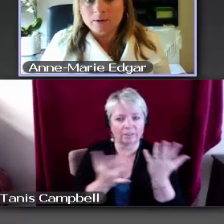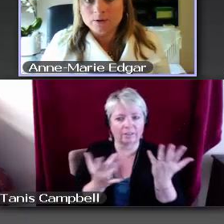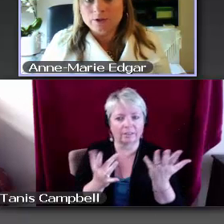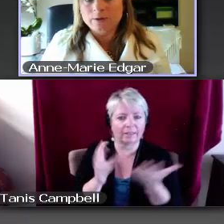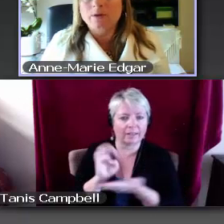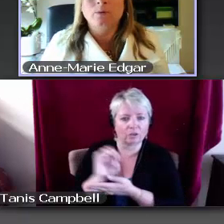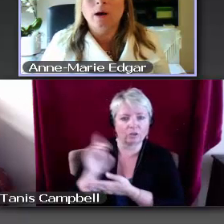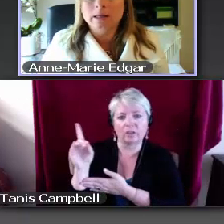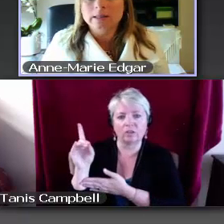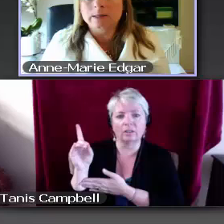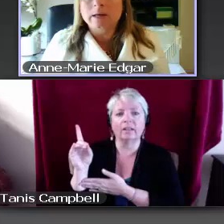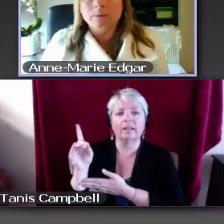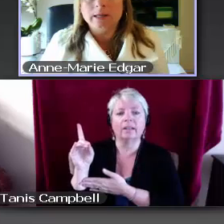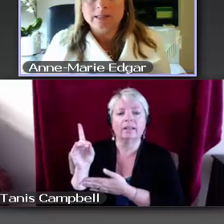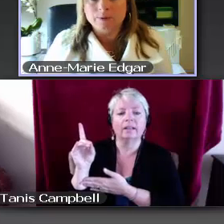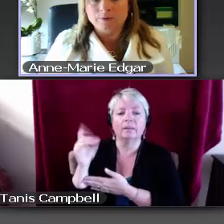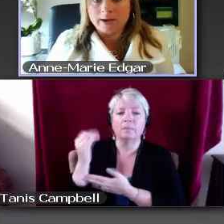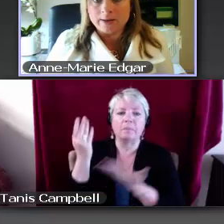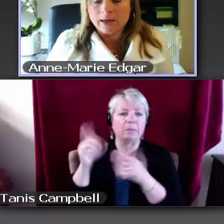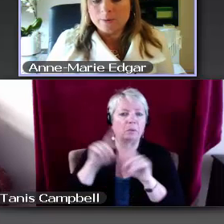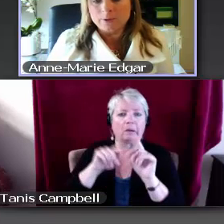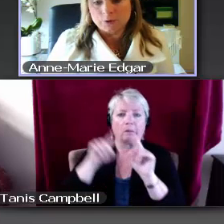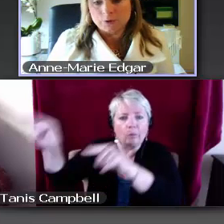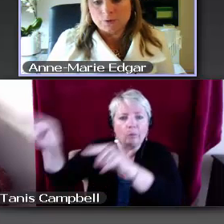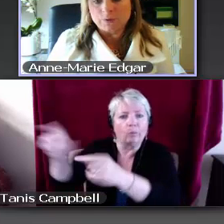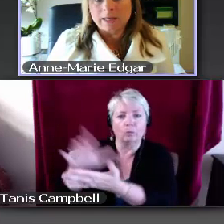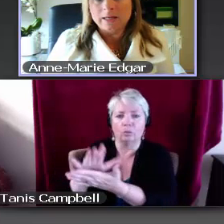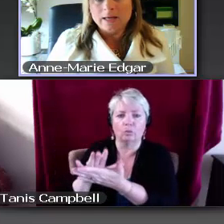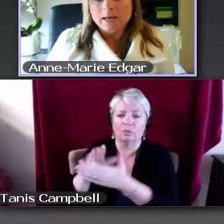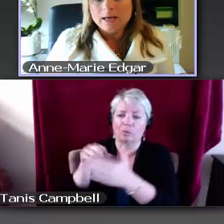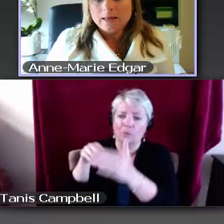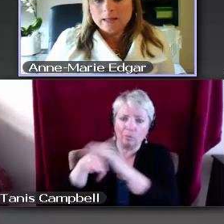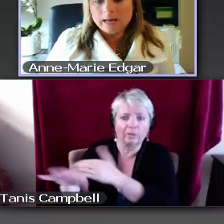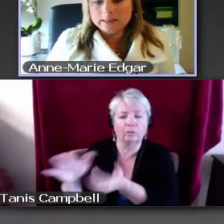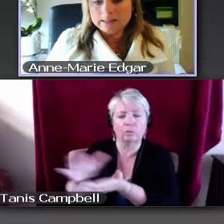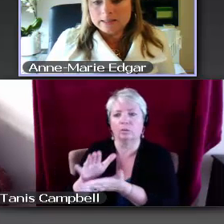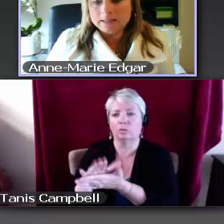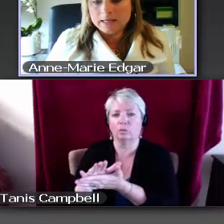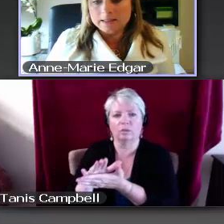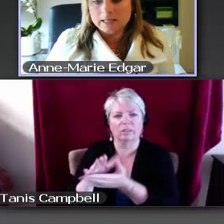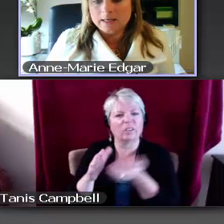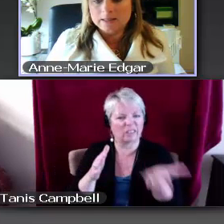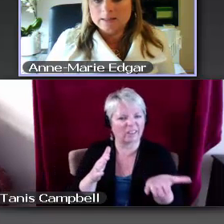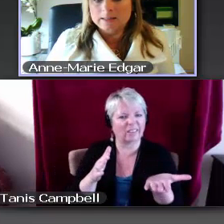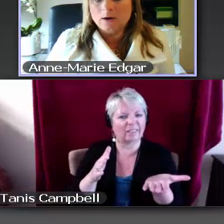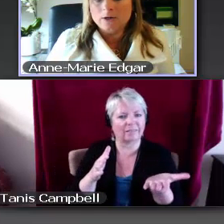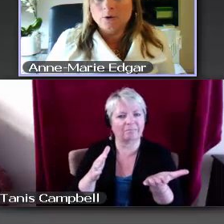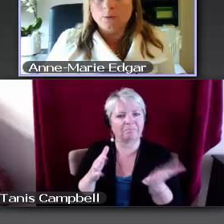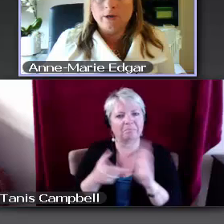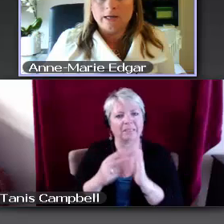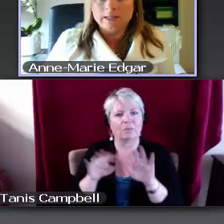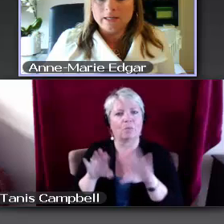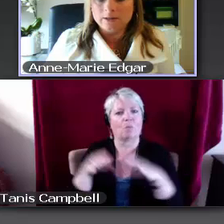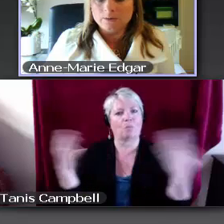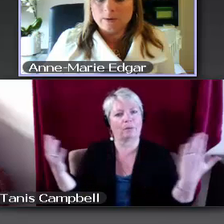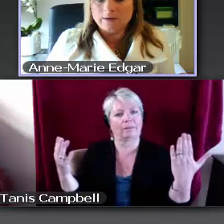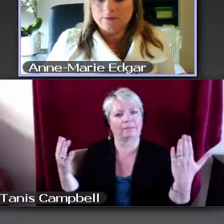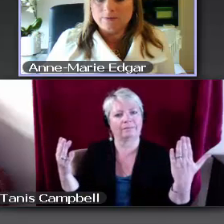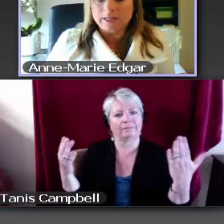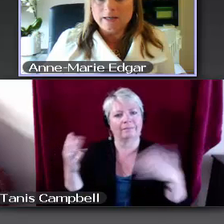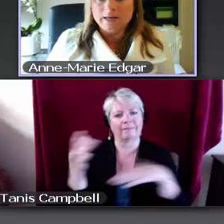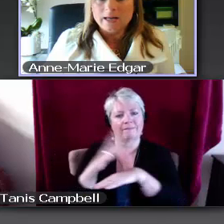be available to them otherwise, and it really is providing that opportunity. The next intake date is October